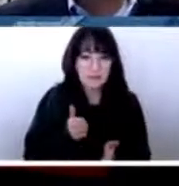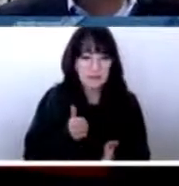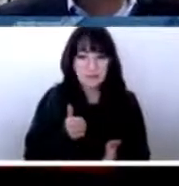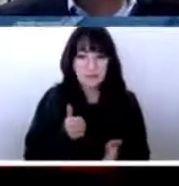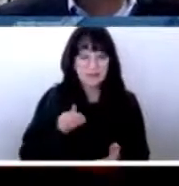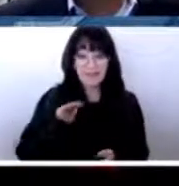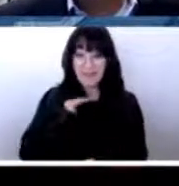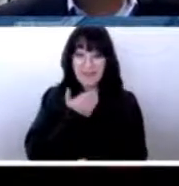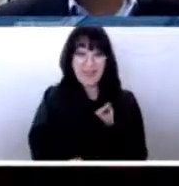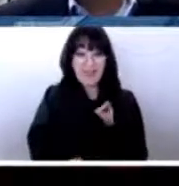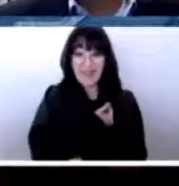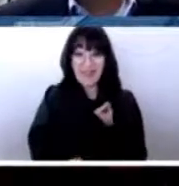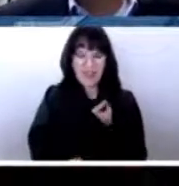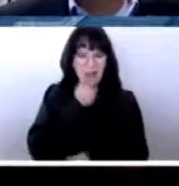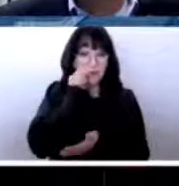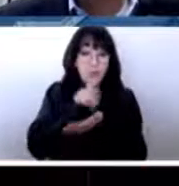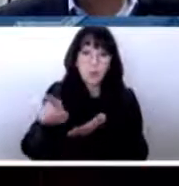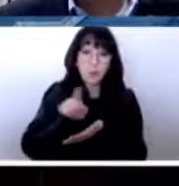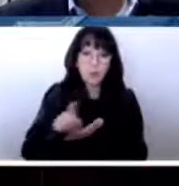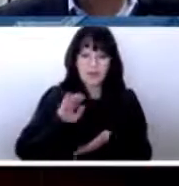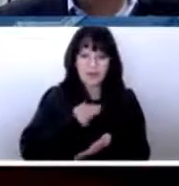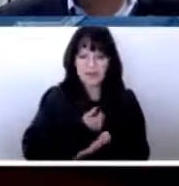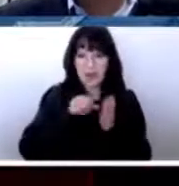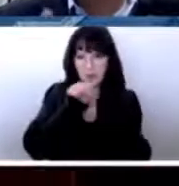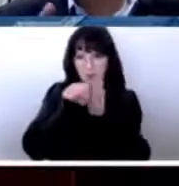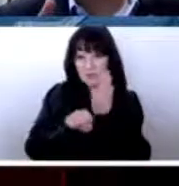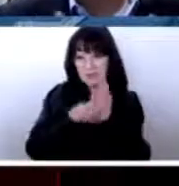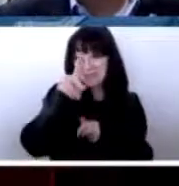of 60,000 a week easily. Doesn't include